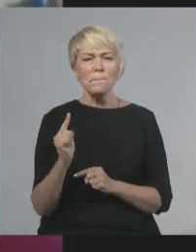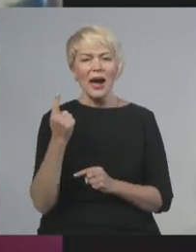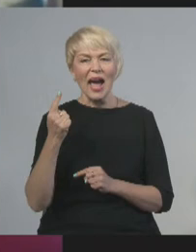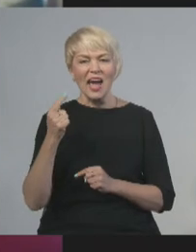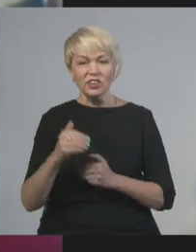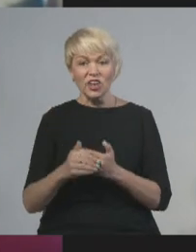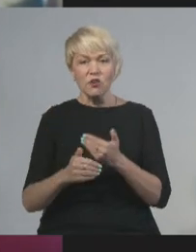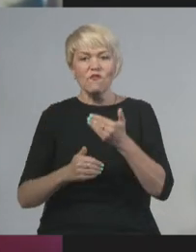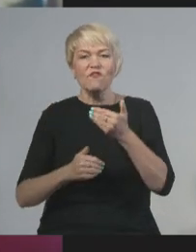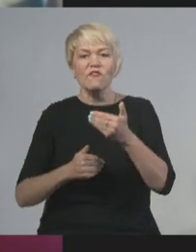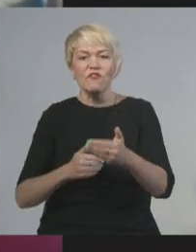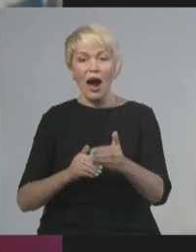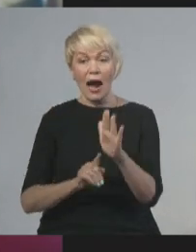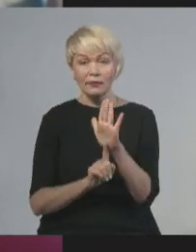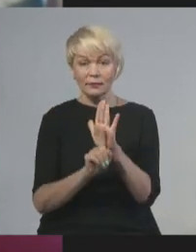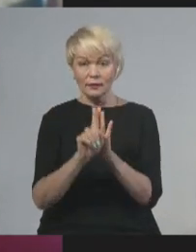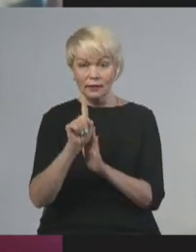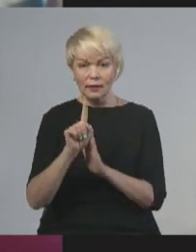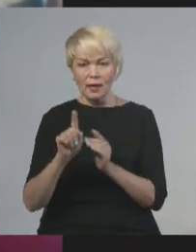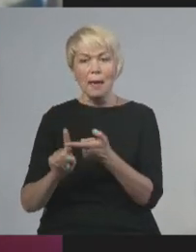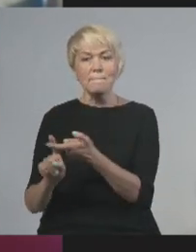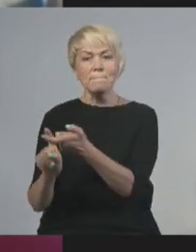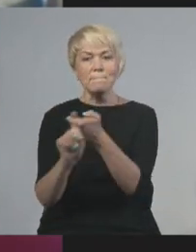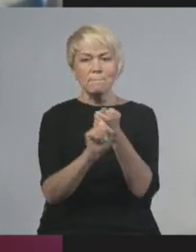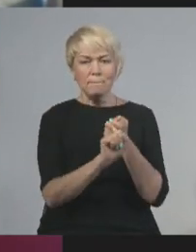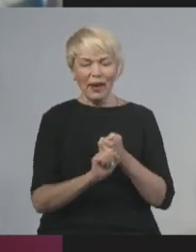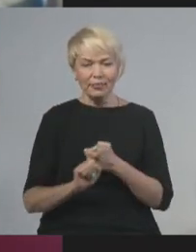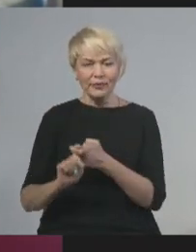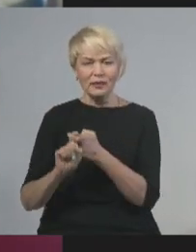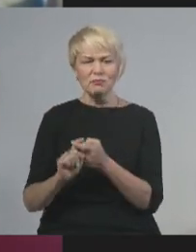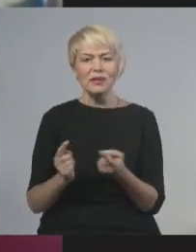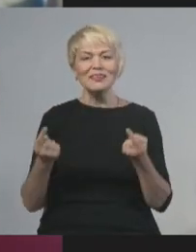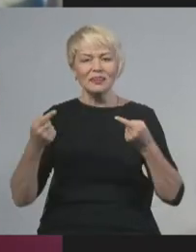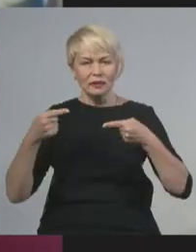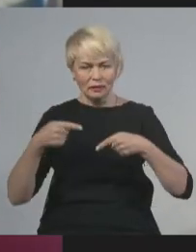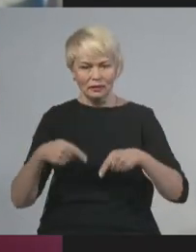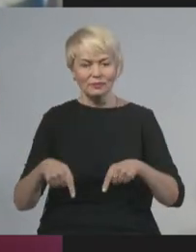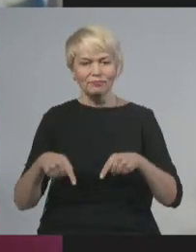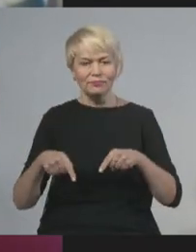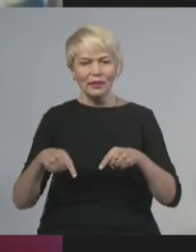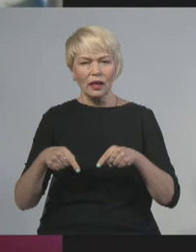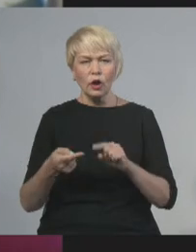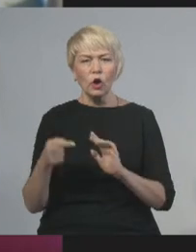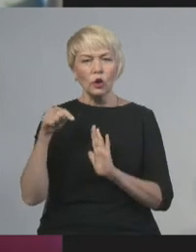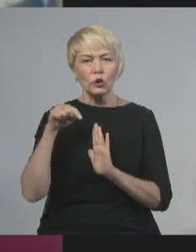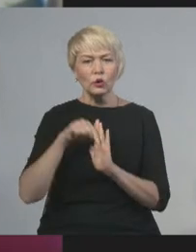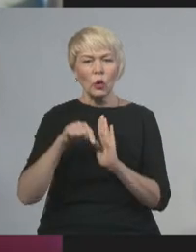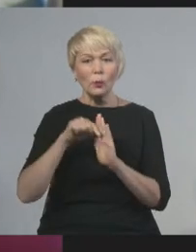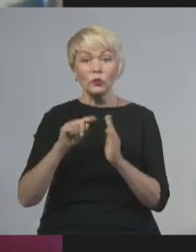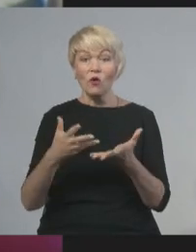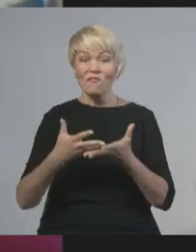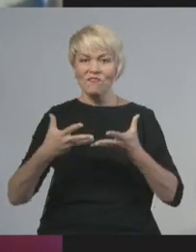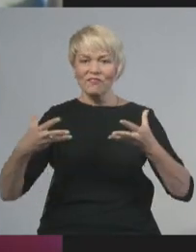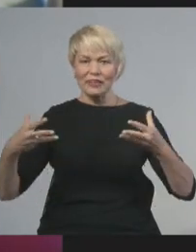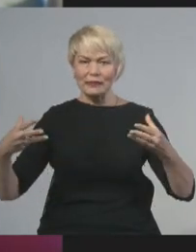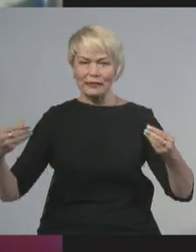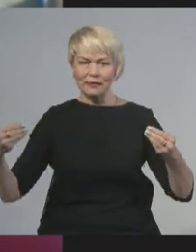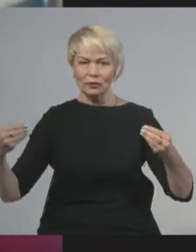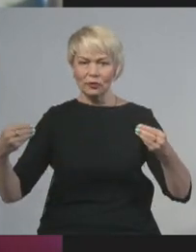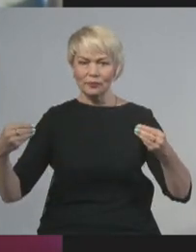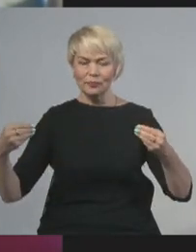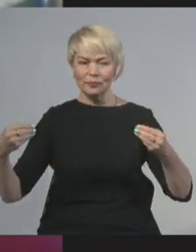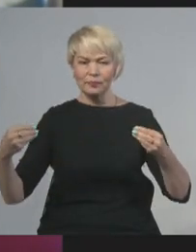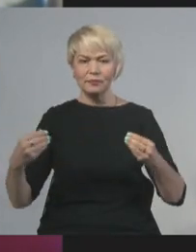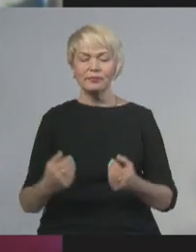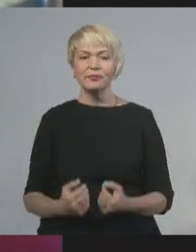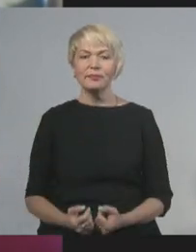the pandemic crisis that is in the early spring at that time especially